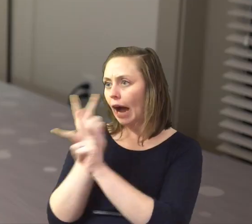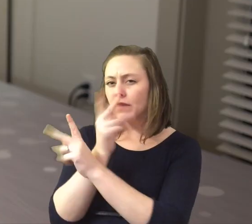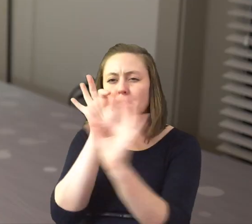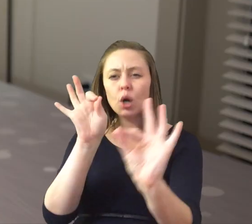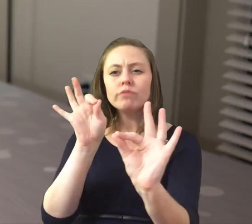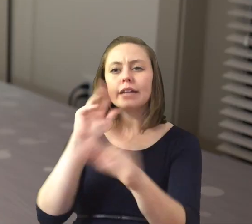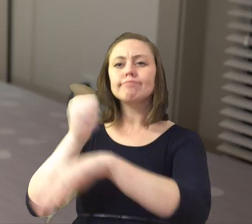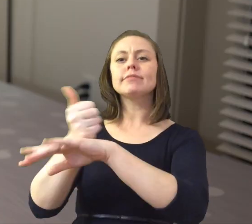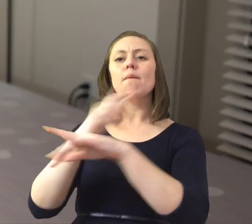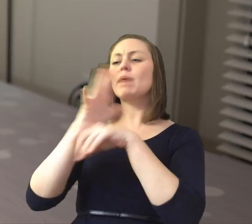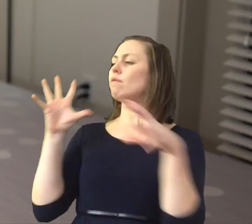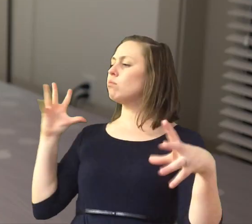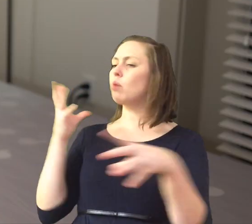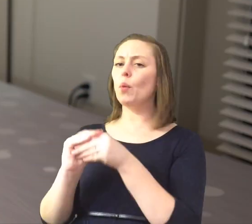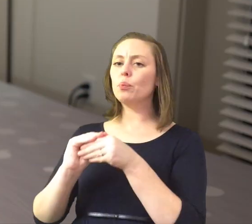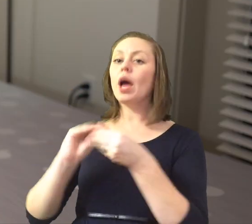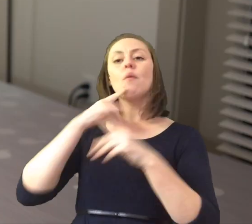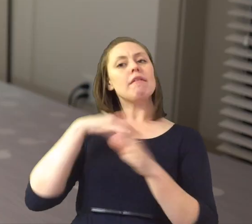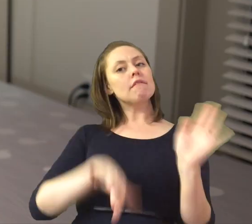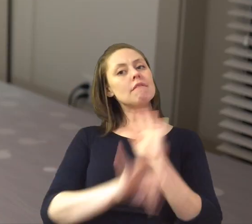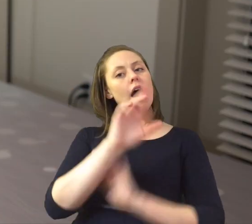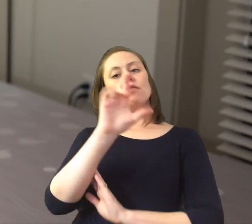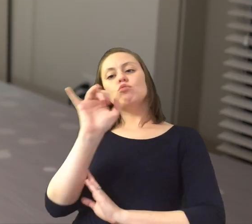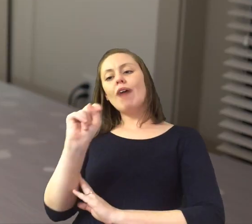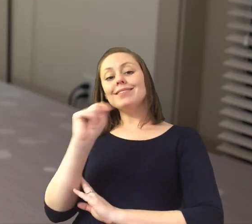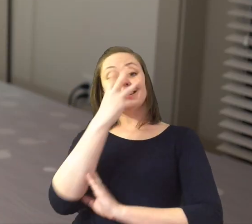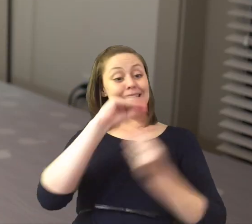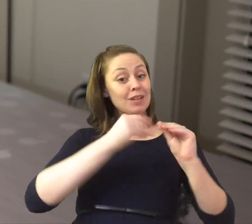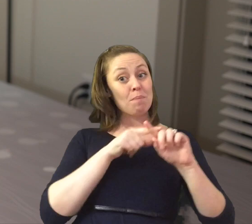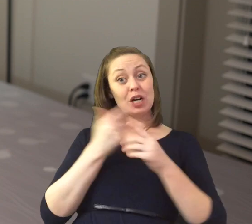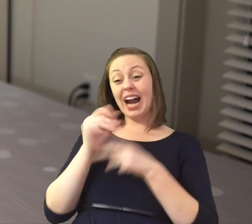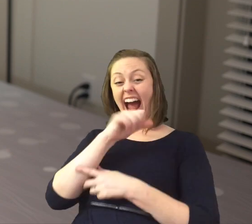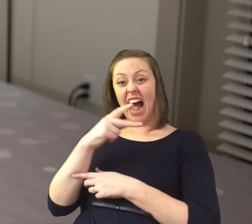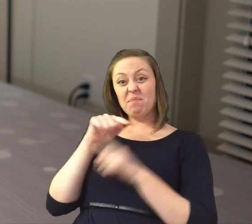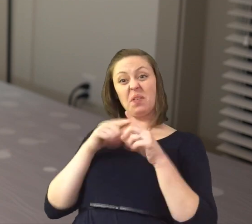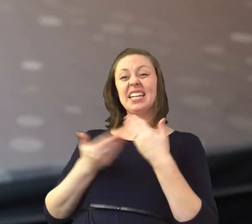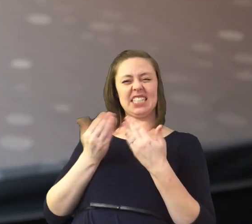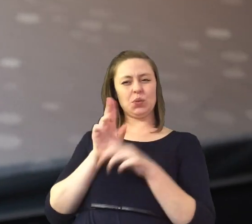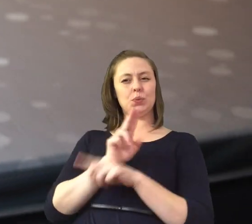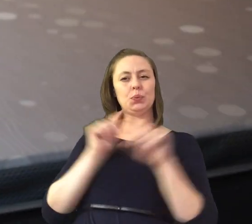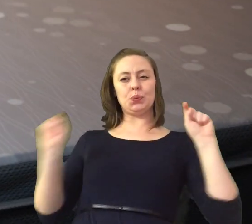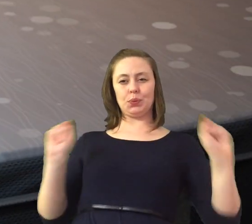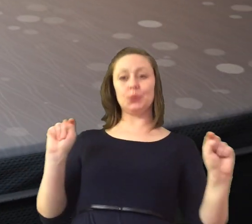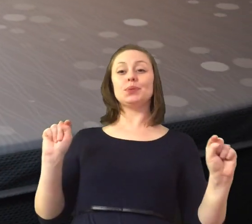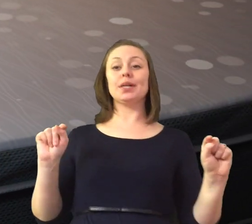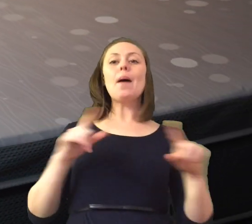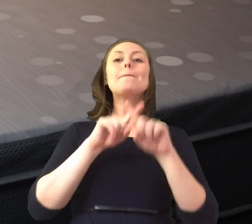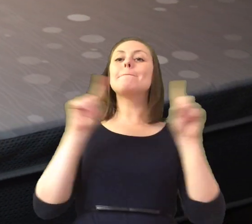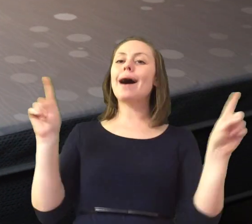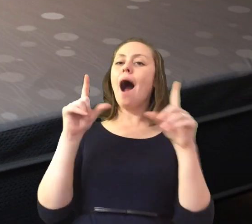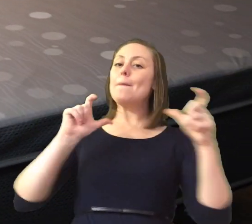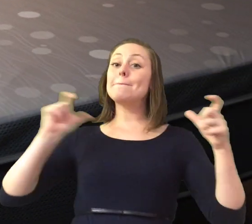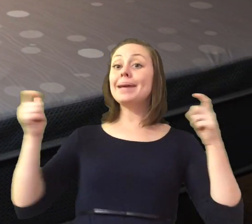setting. So all in all, we found that both ReST and Sleep Number's apps were fairly easy to use. Okay, so one of the biggest